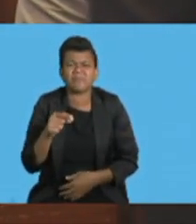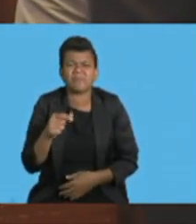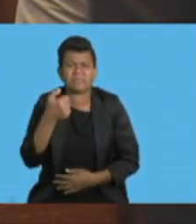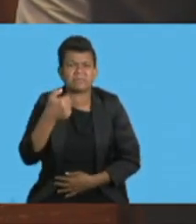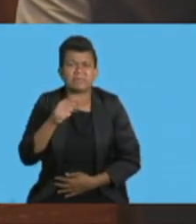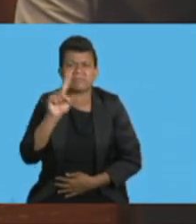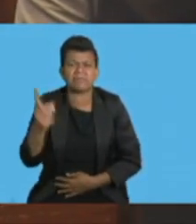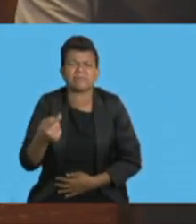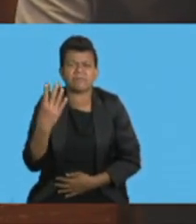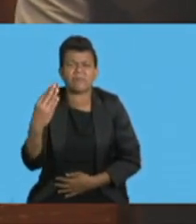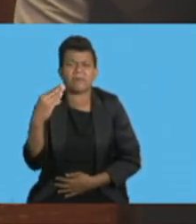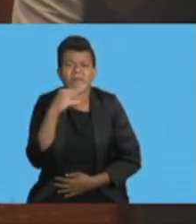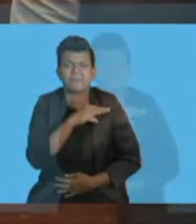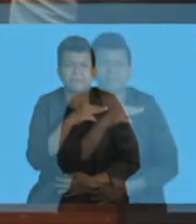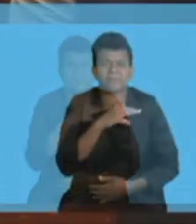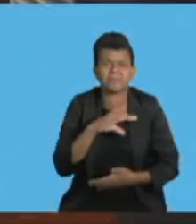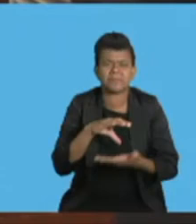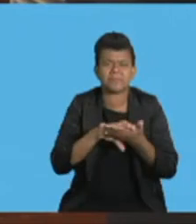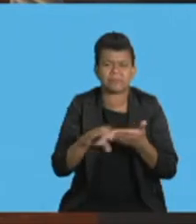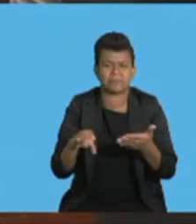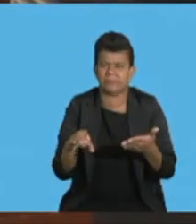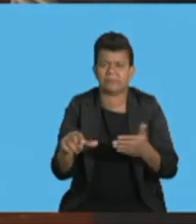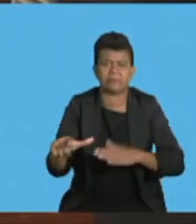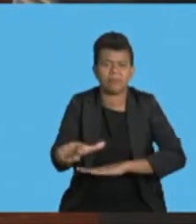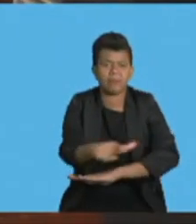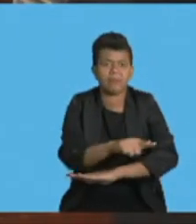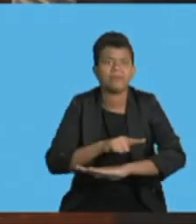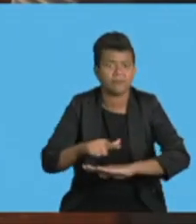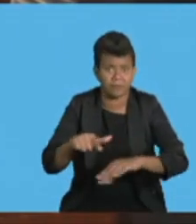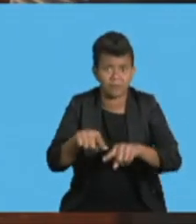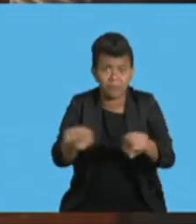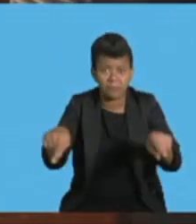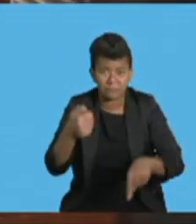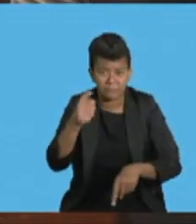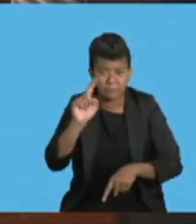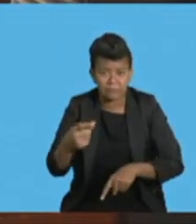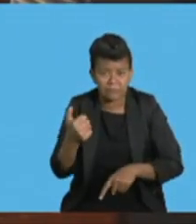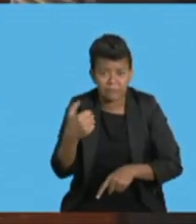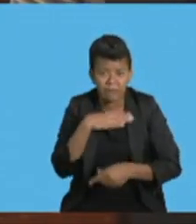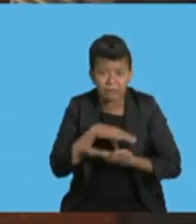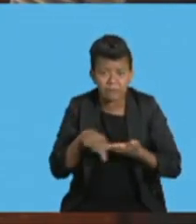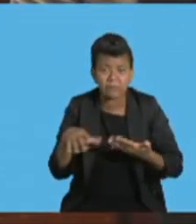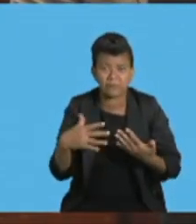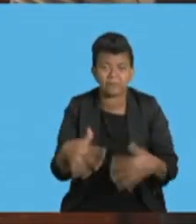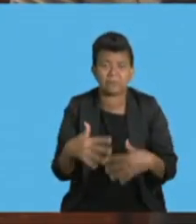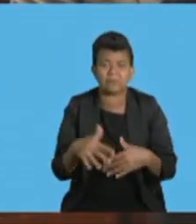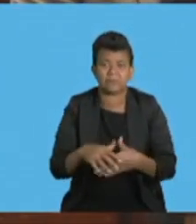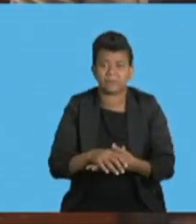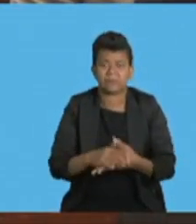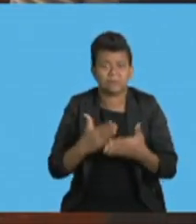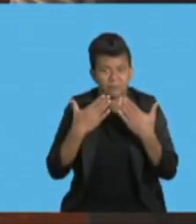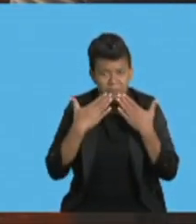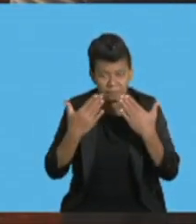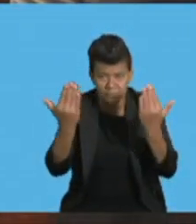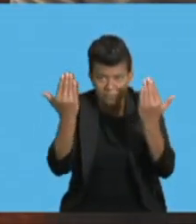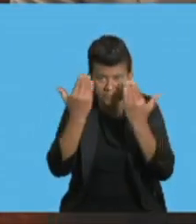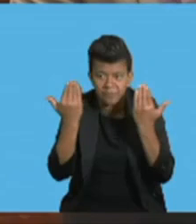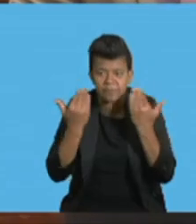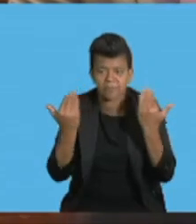6,467 square meters out of the whole portion of 53,494 square meters. Thank you, Mr. Speaker.